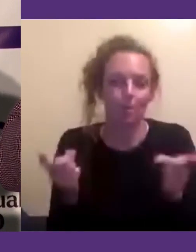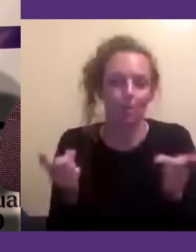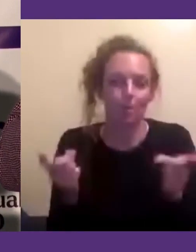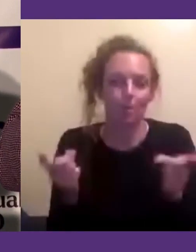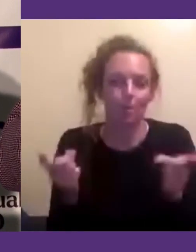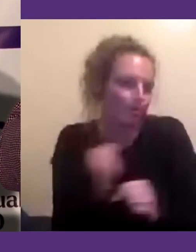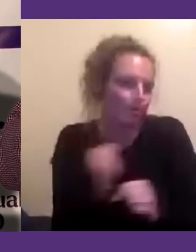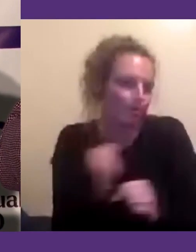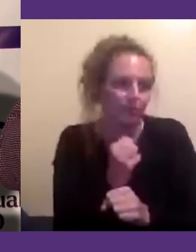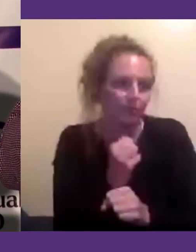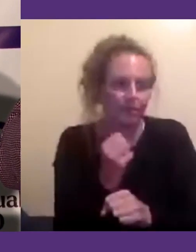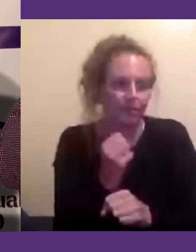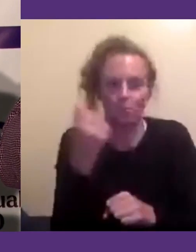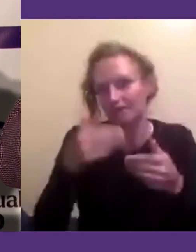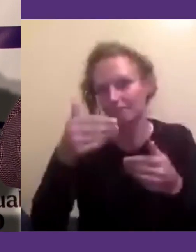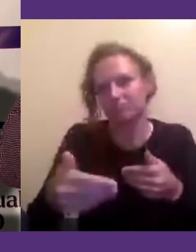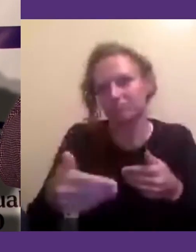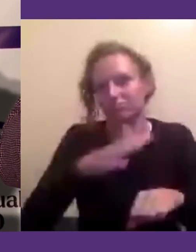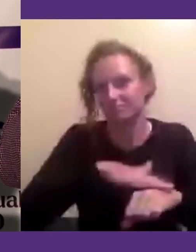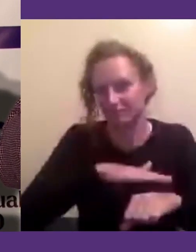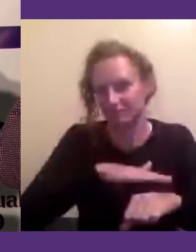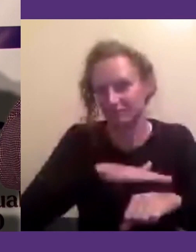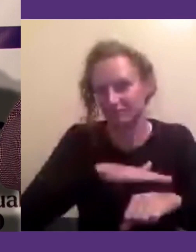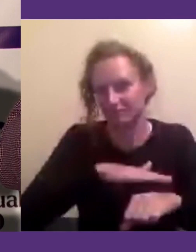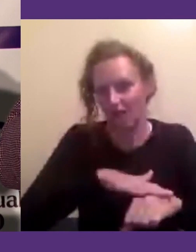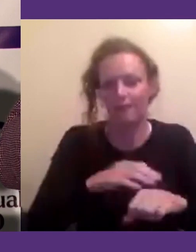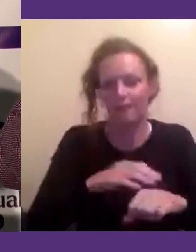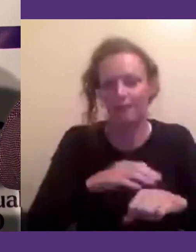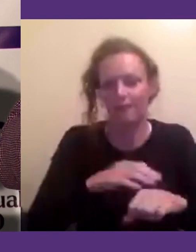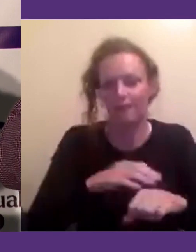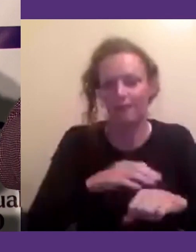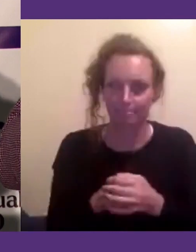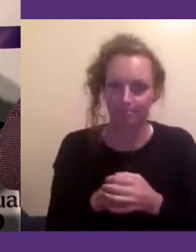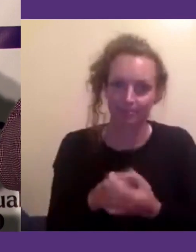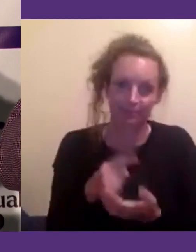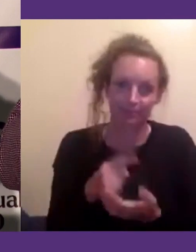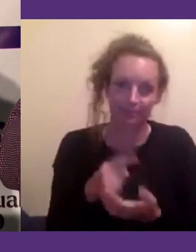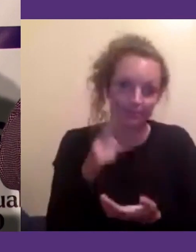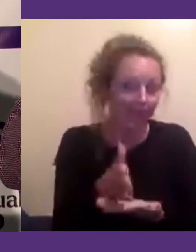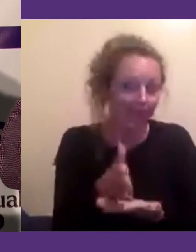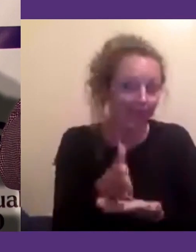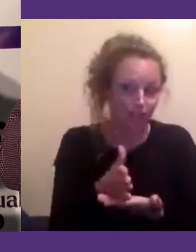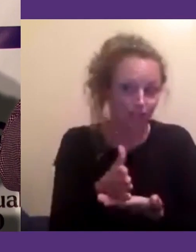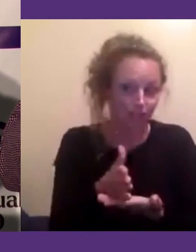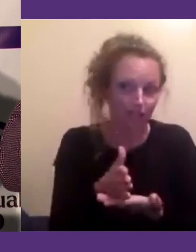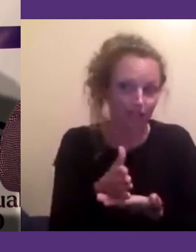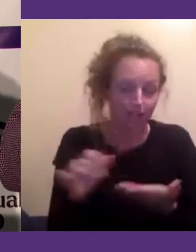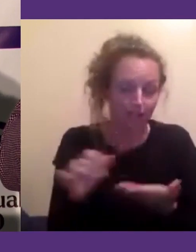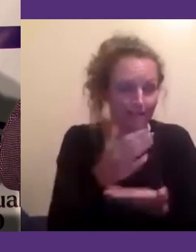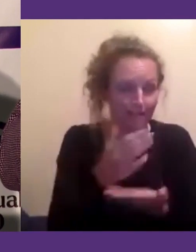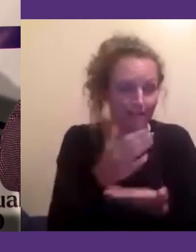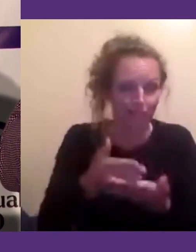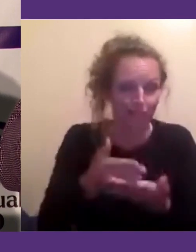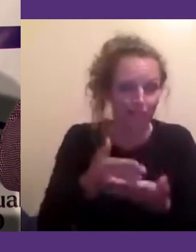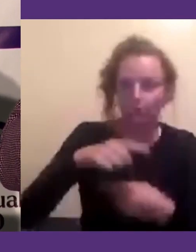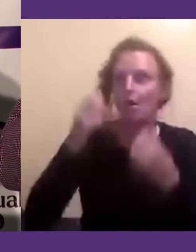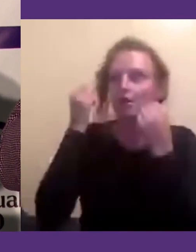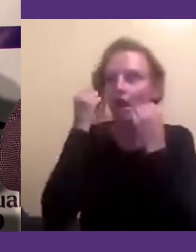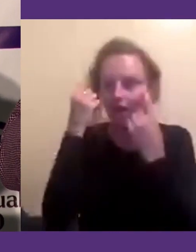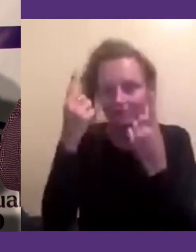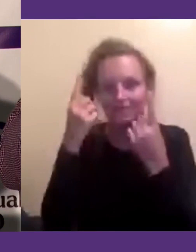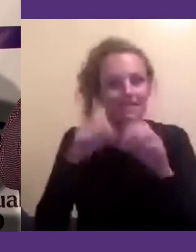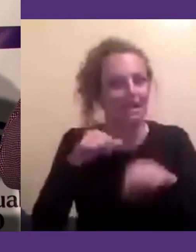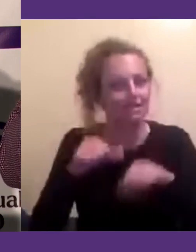business actually understands it and isn't just fed it? So it's that kind of holistic educational layer